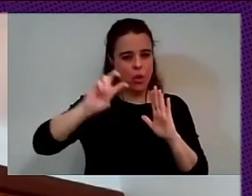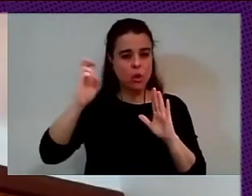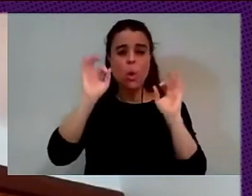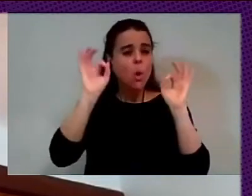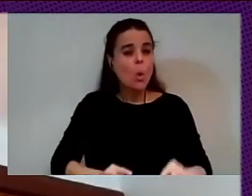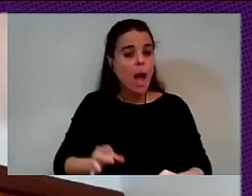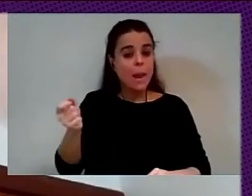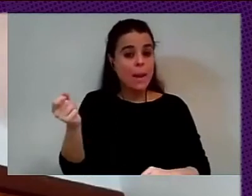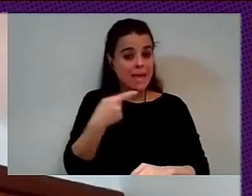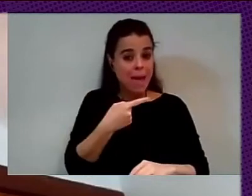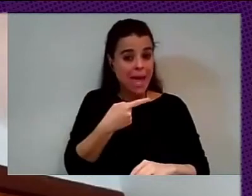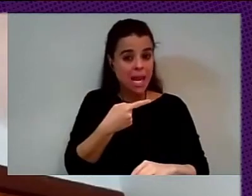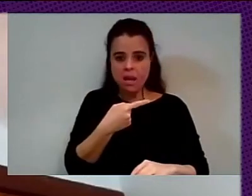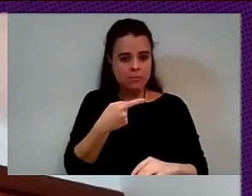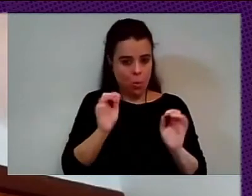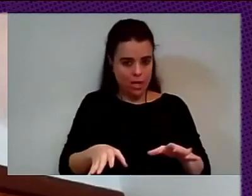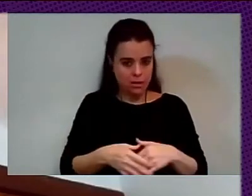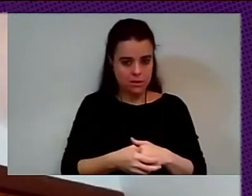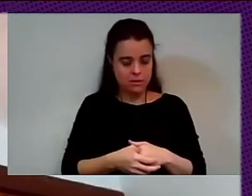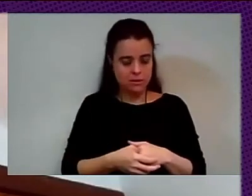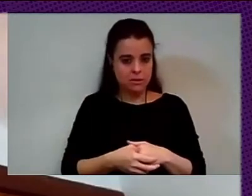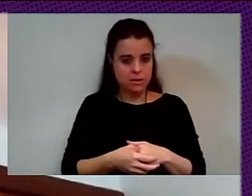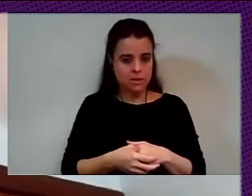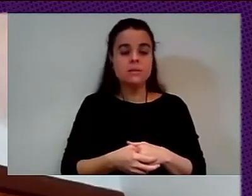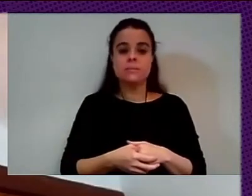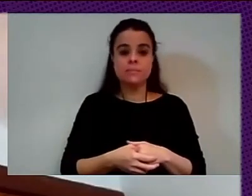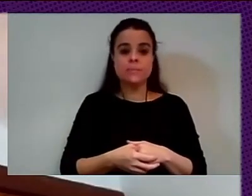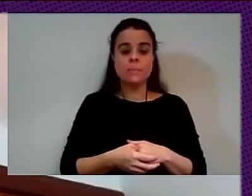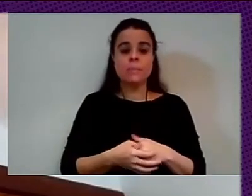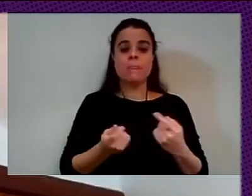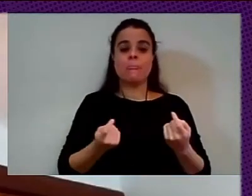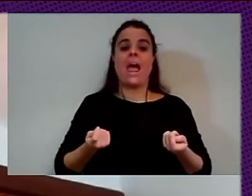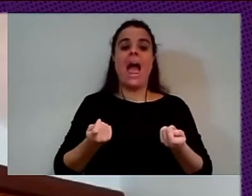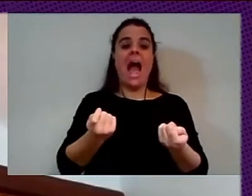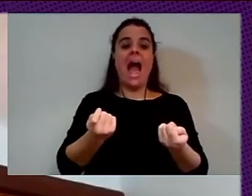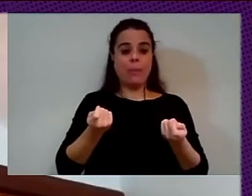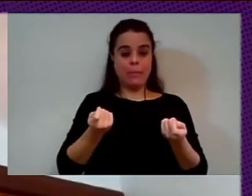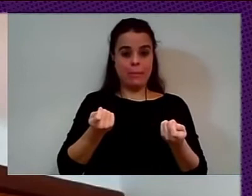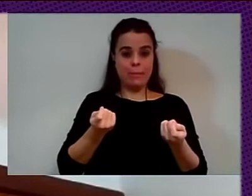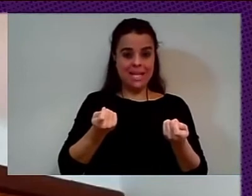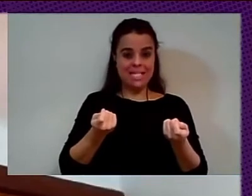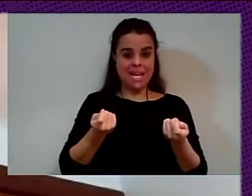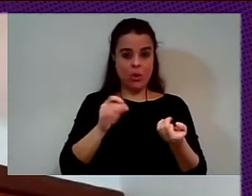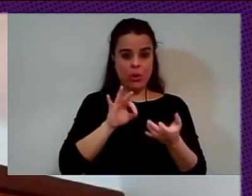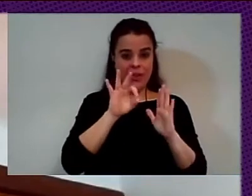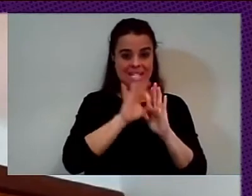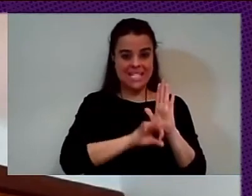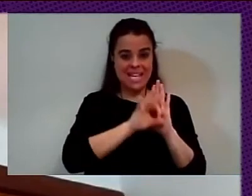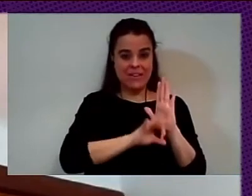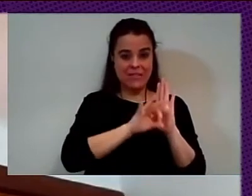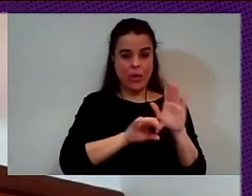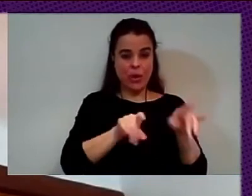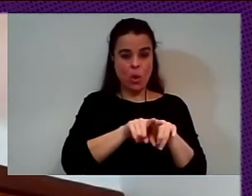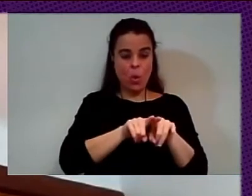server administrator owns the or runs the system, and so they can get access to all